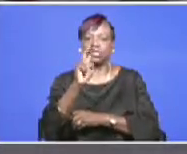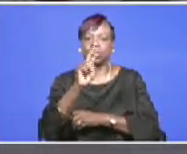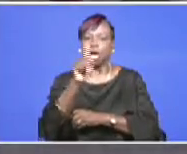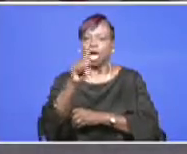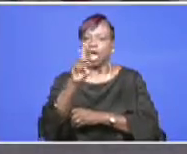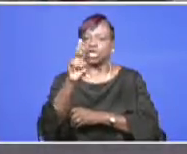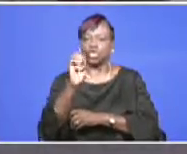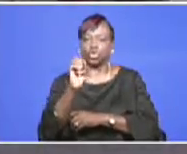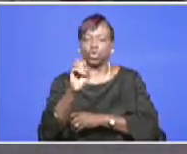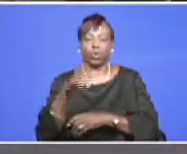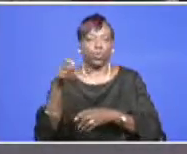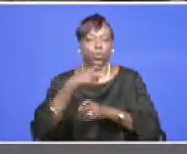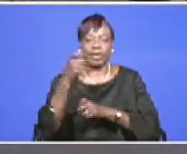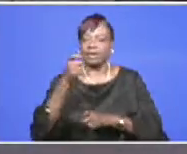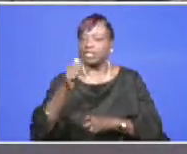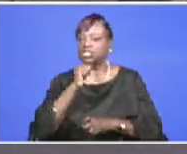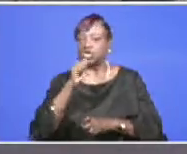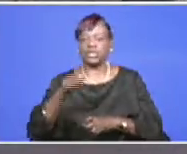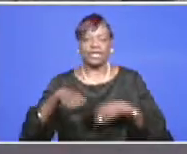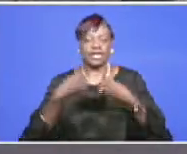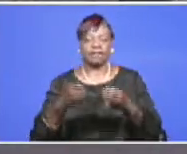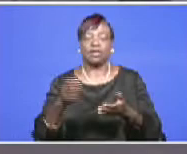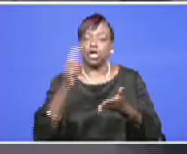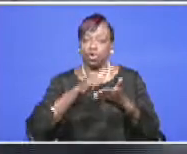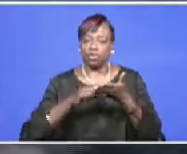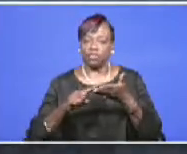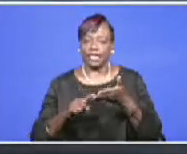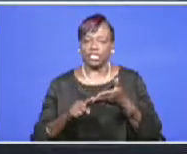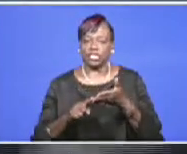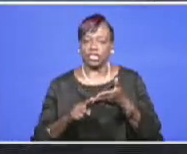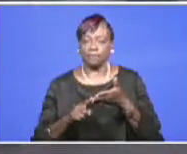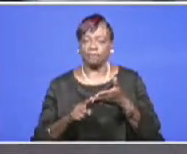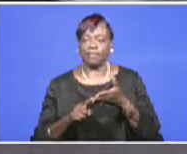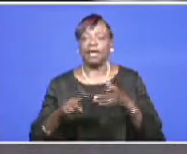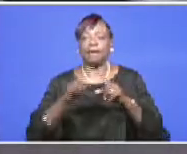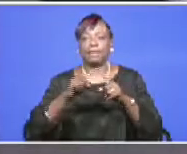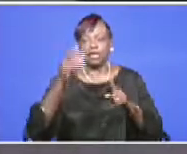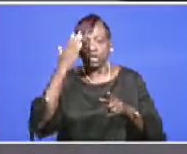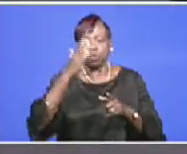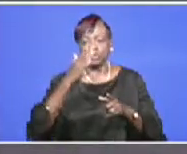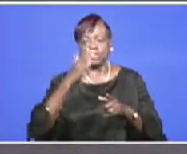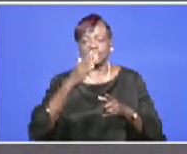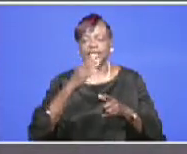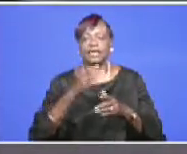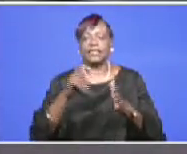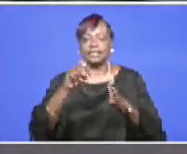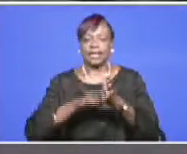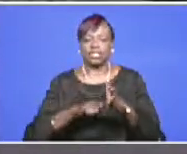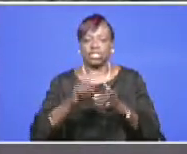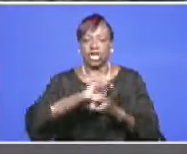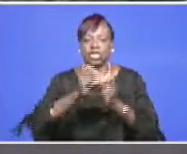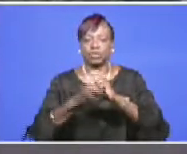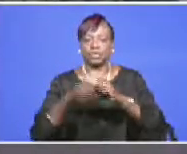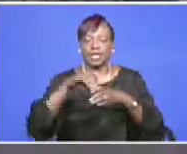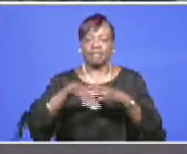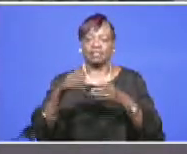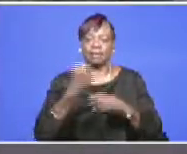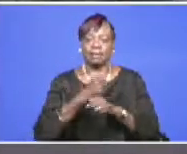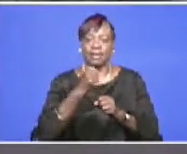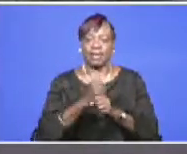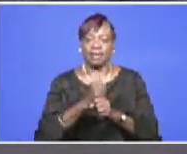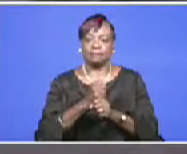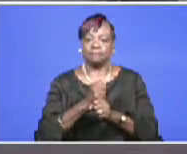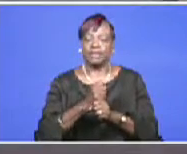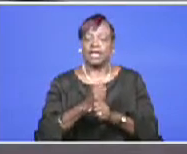of layoffs, but says he is aware that prior to the planned tax hike, changes were in the works for underperforming stores. Folks says he is unaware